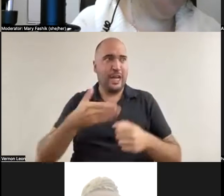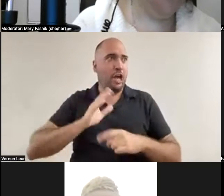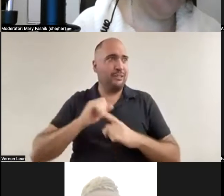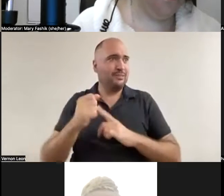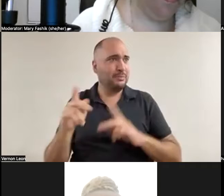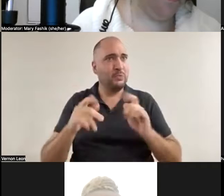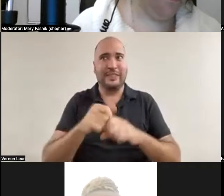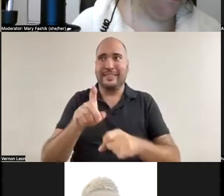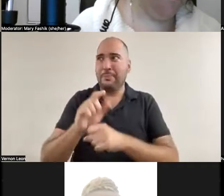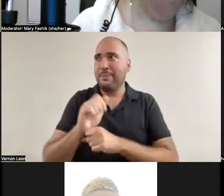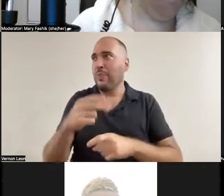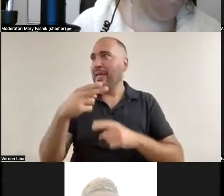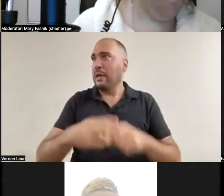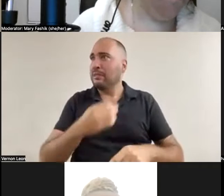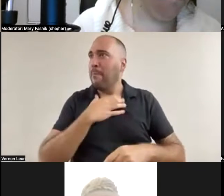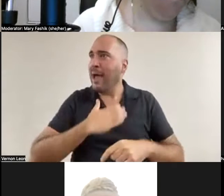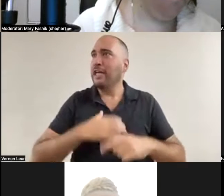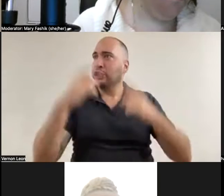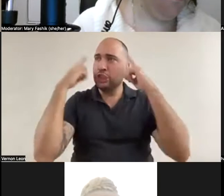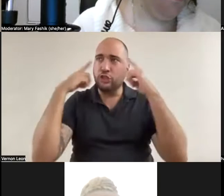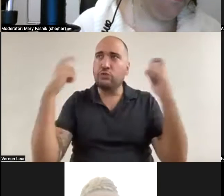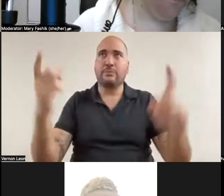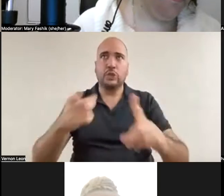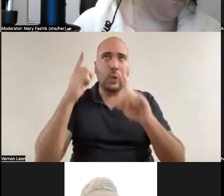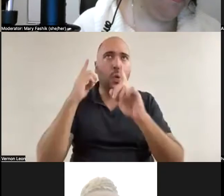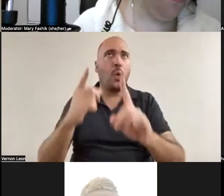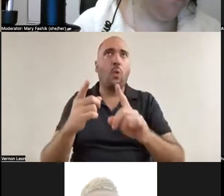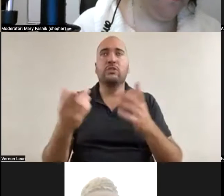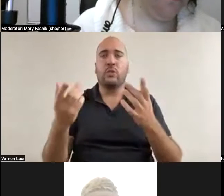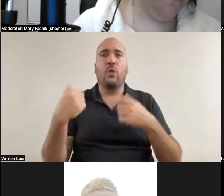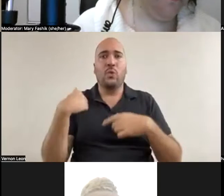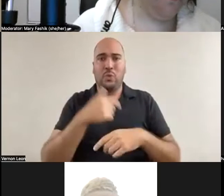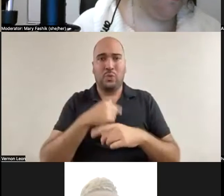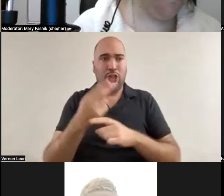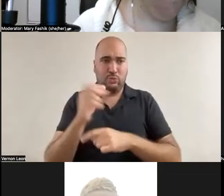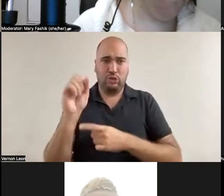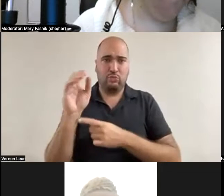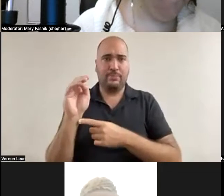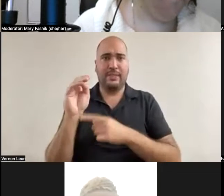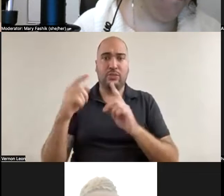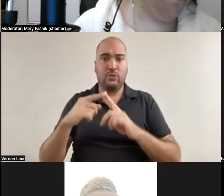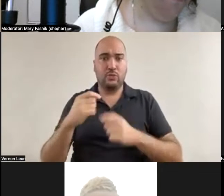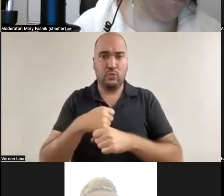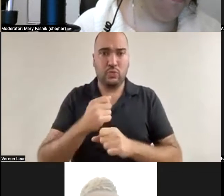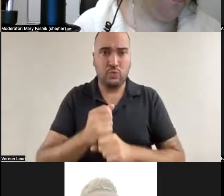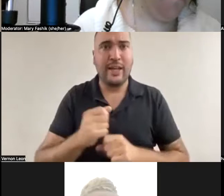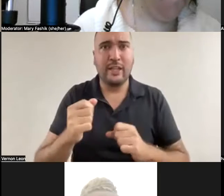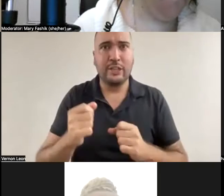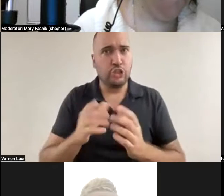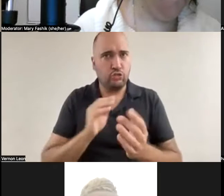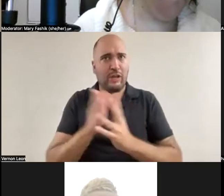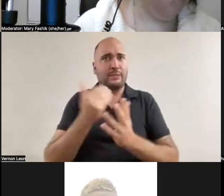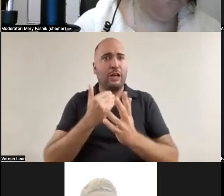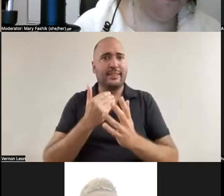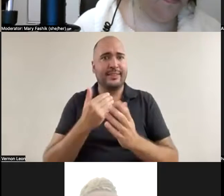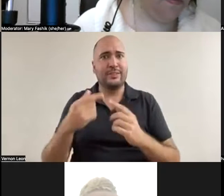with names and passions and dreams and goals. And so we use social media to create transparency